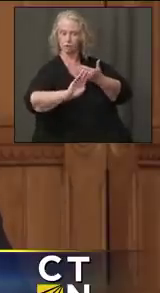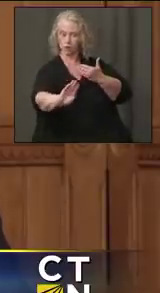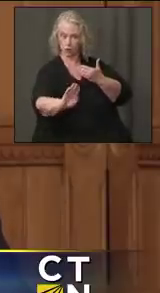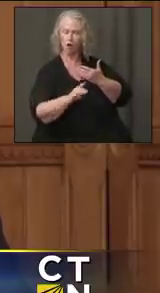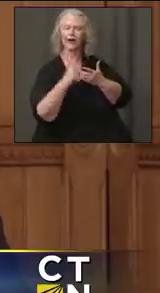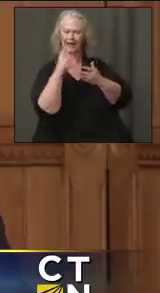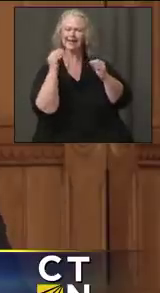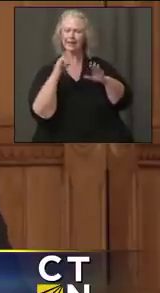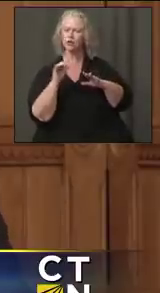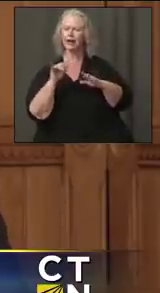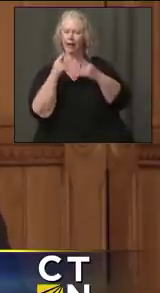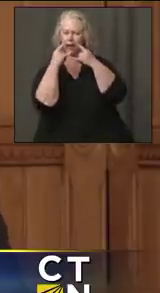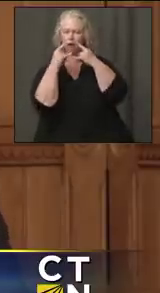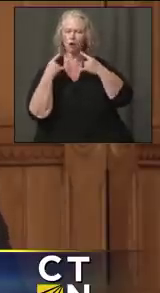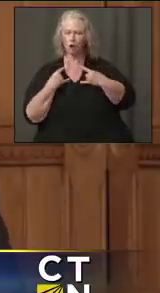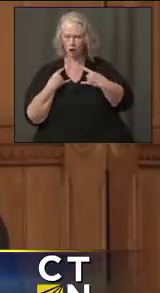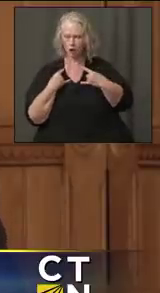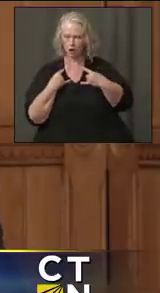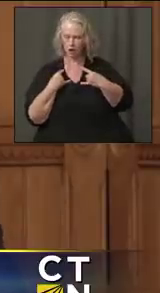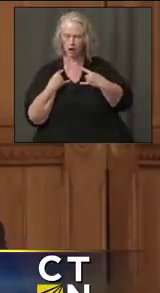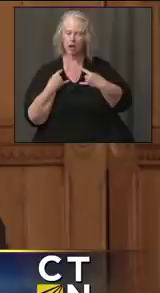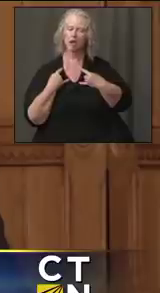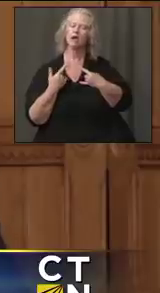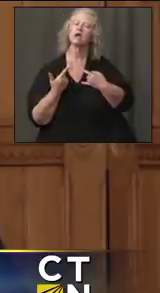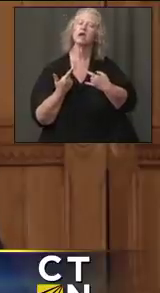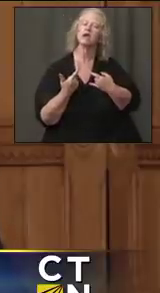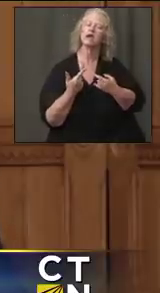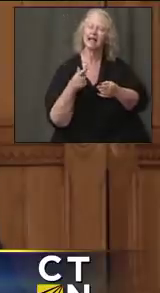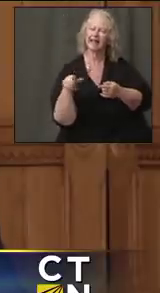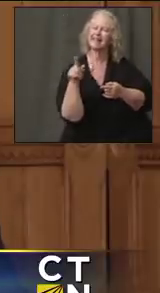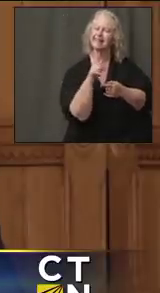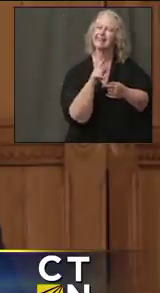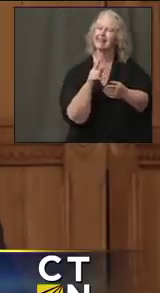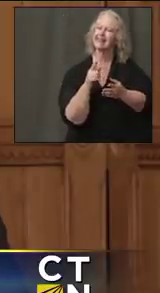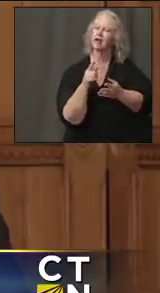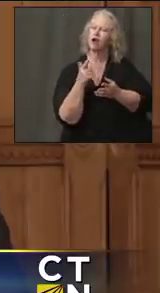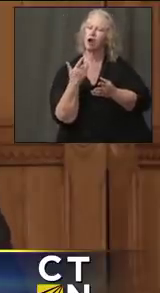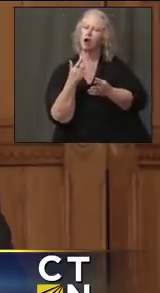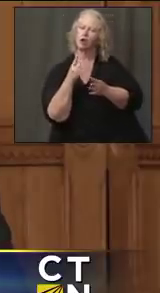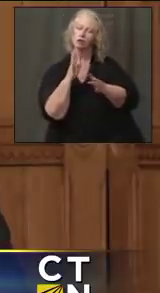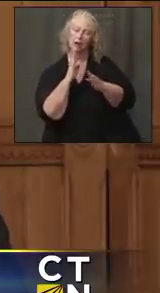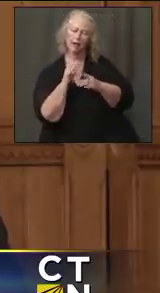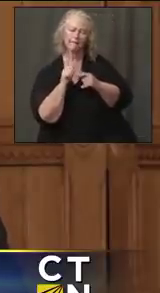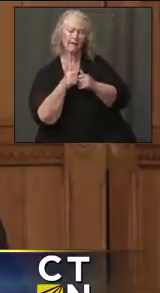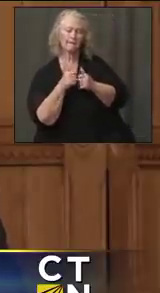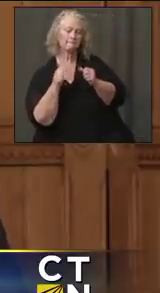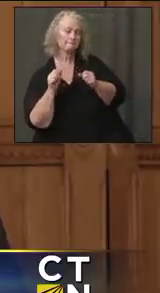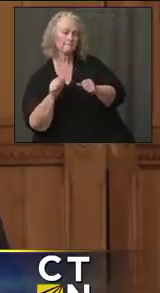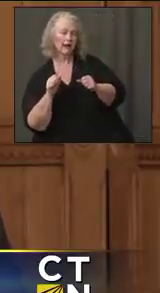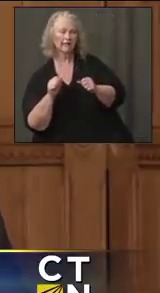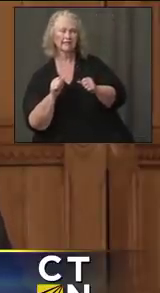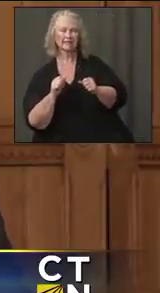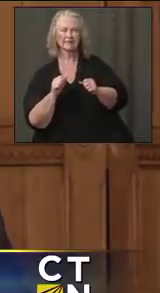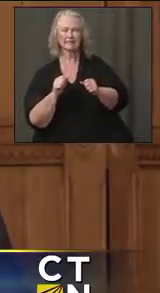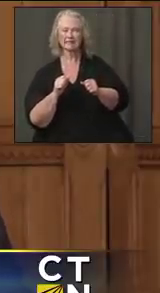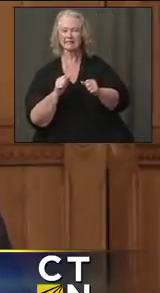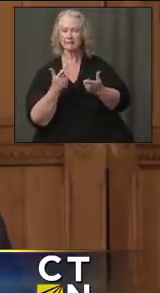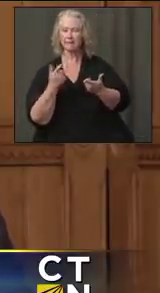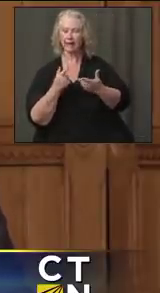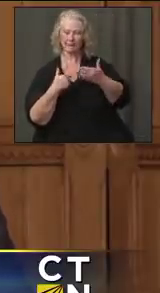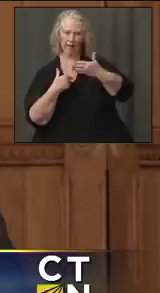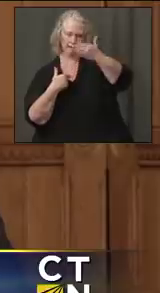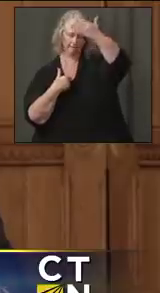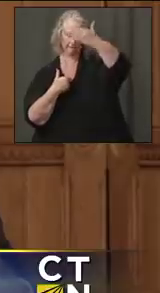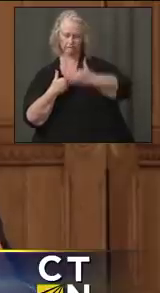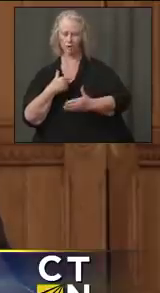face covering. In many cases, districts are already discussing providing some form of plexiglass barrier